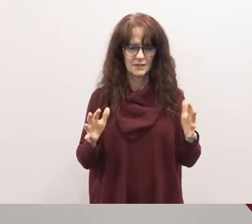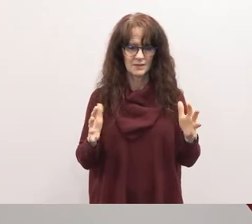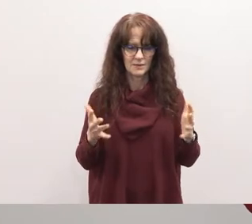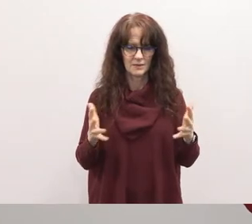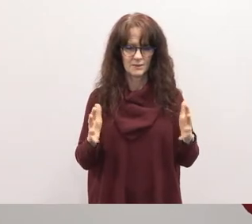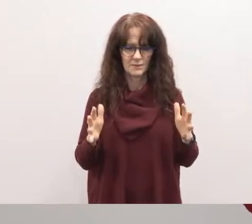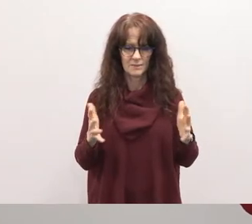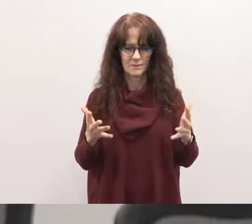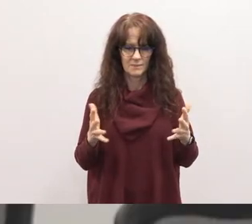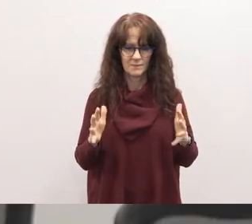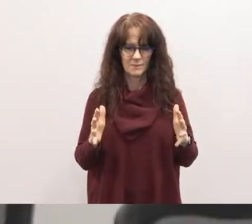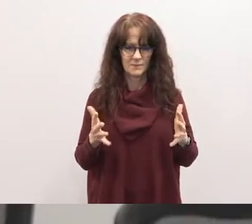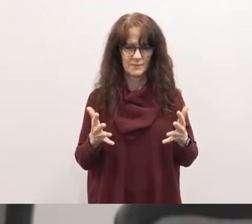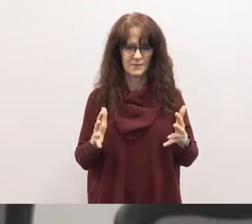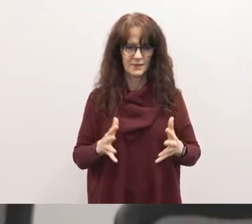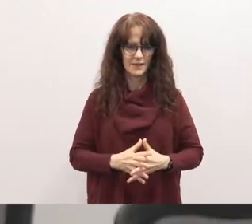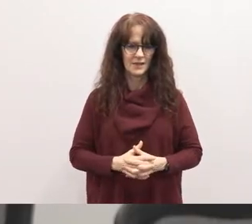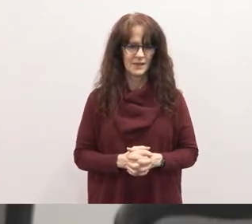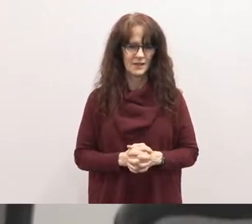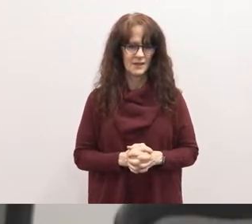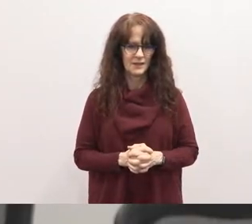I need to come out there.